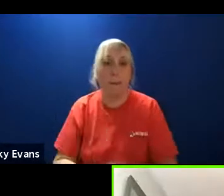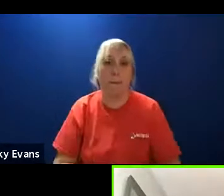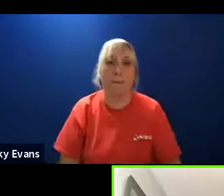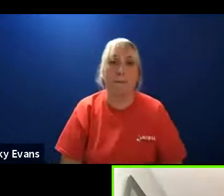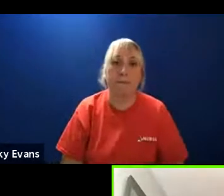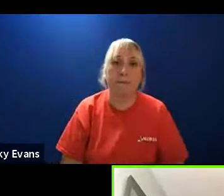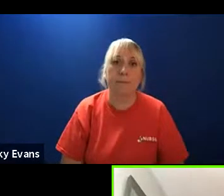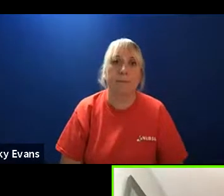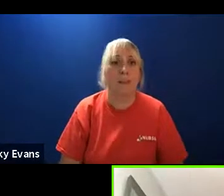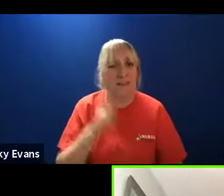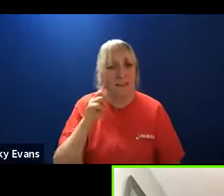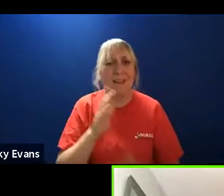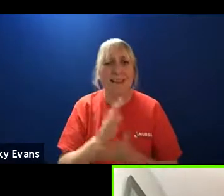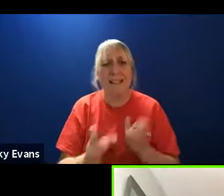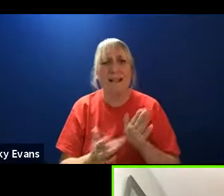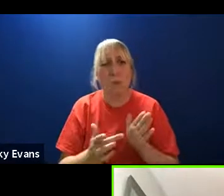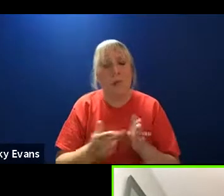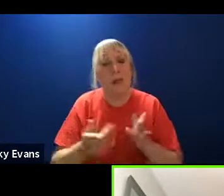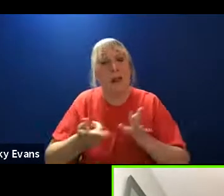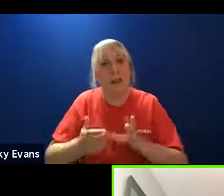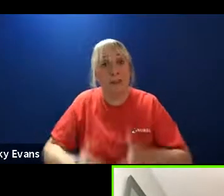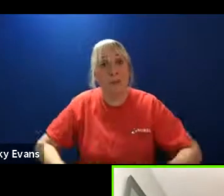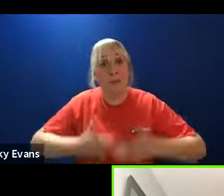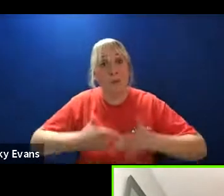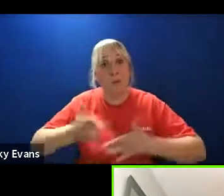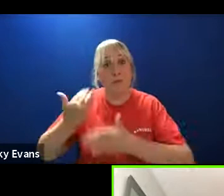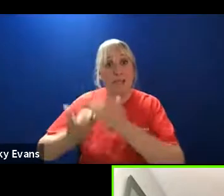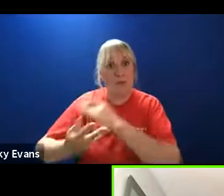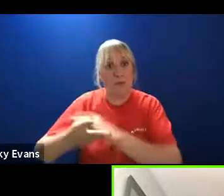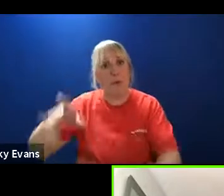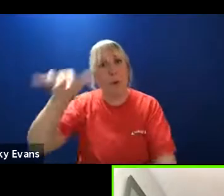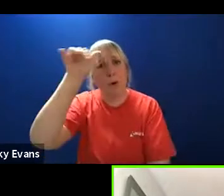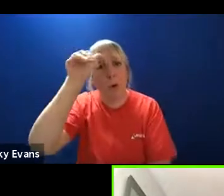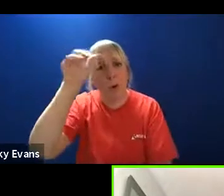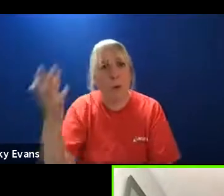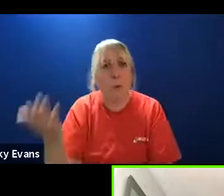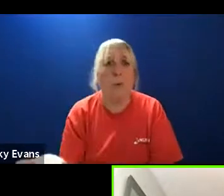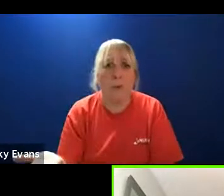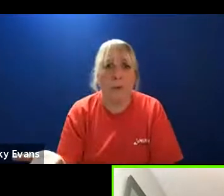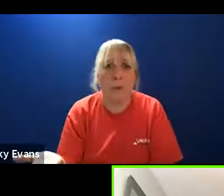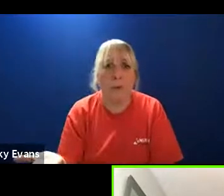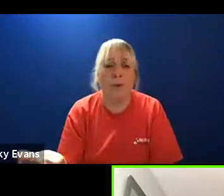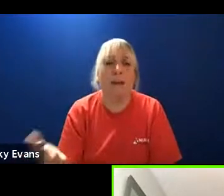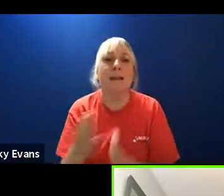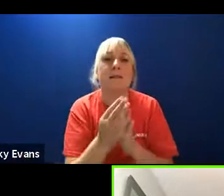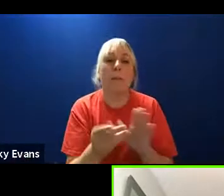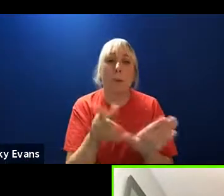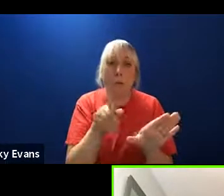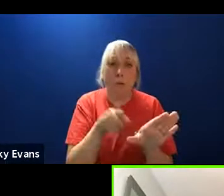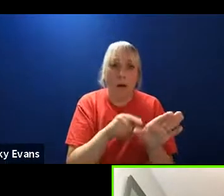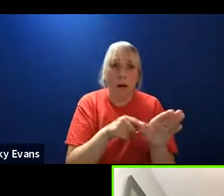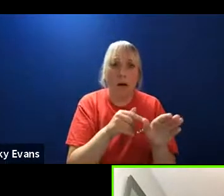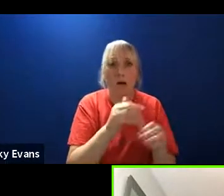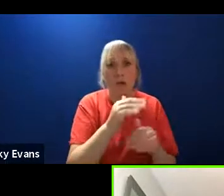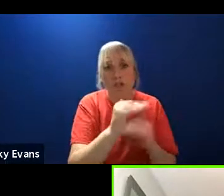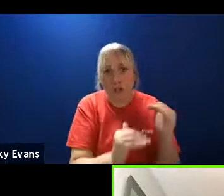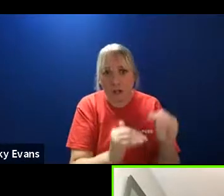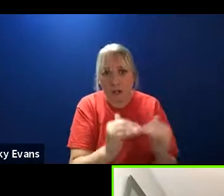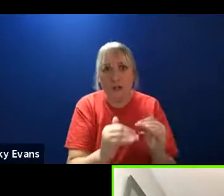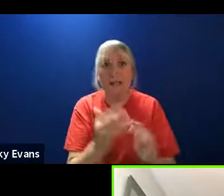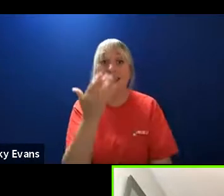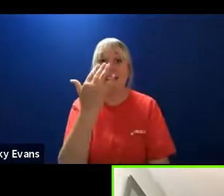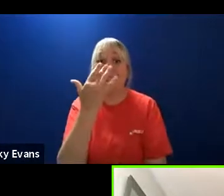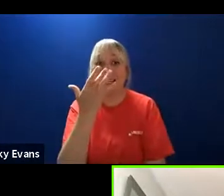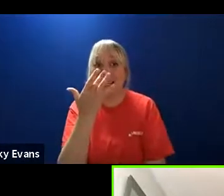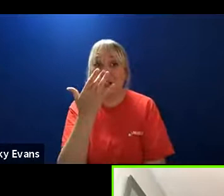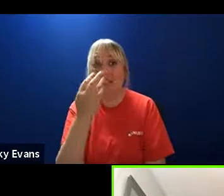of history were also known, which meant that with little younger children, teenagers or elders, you